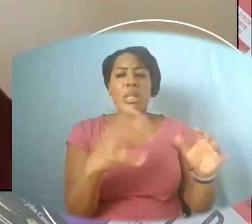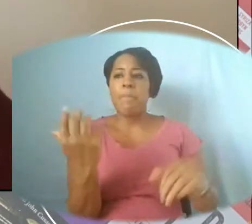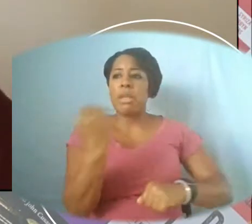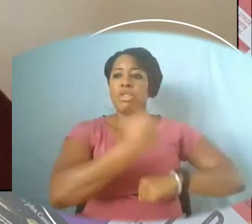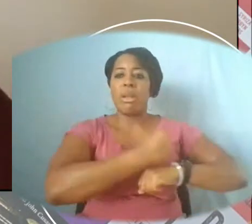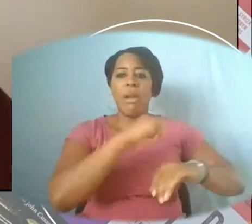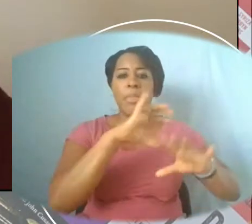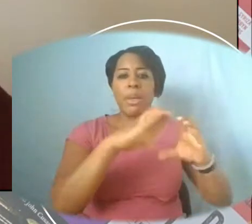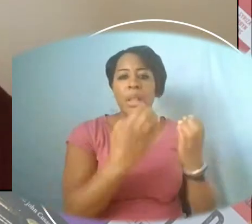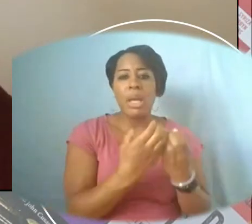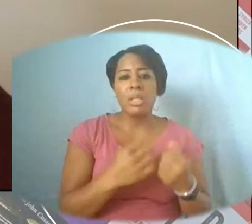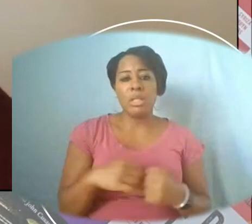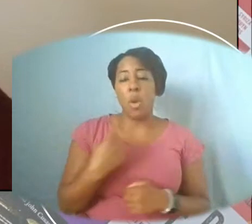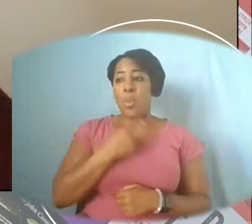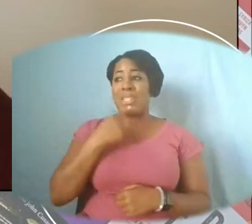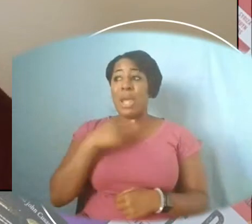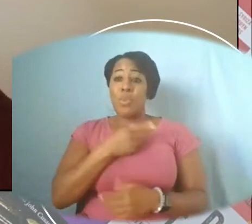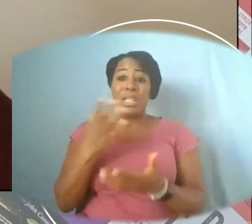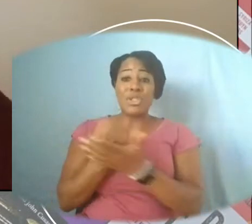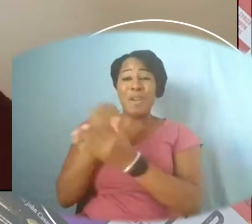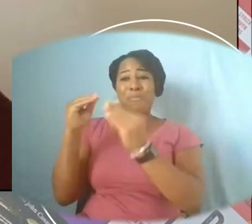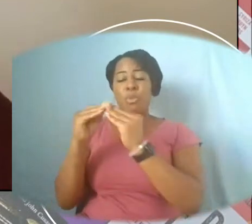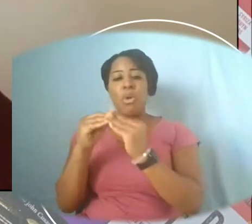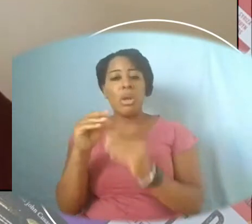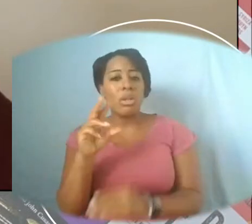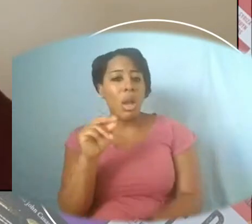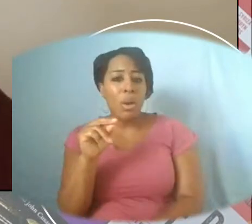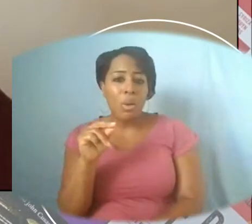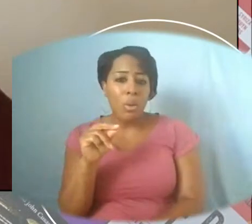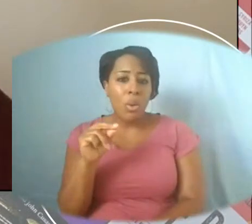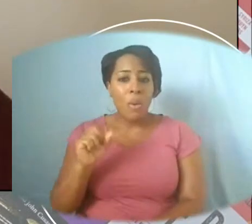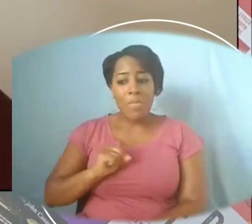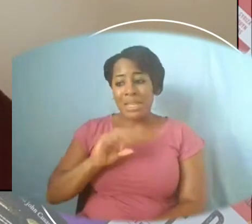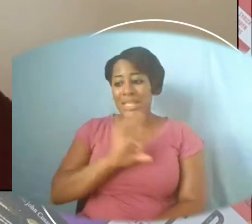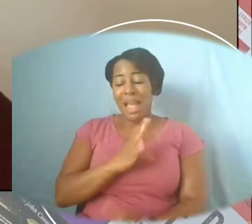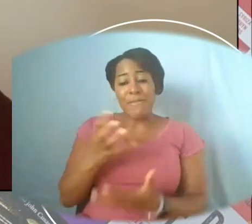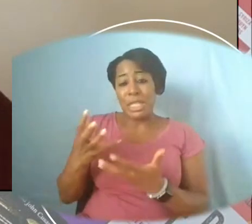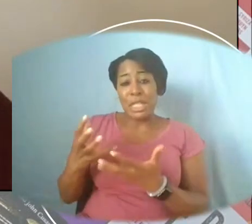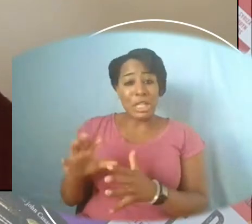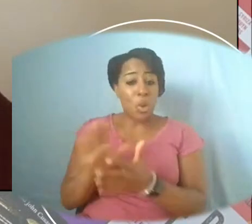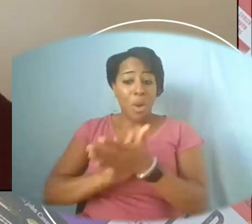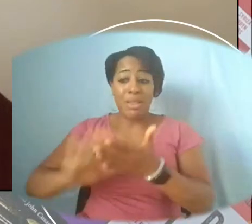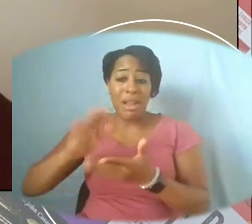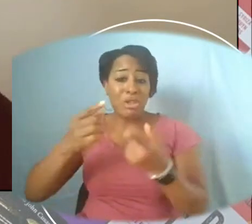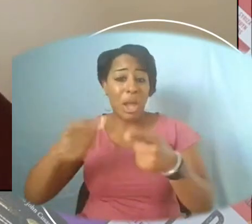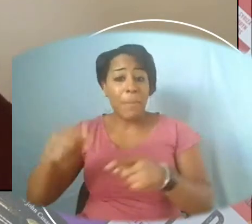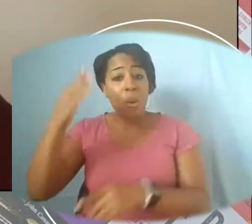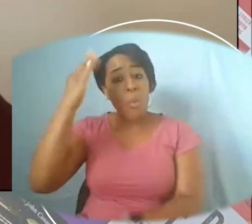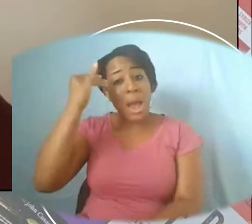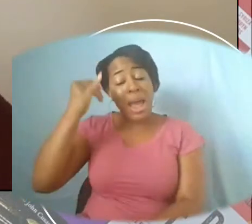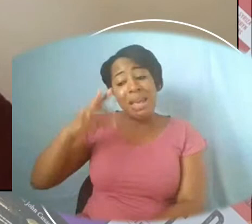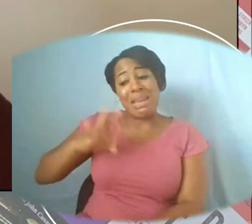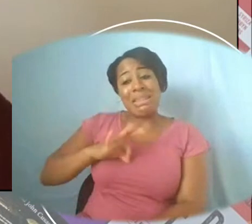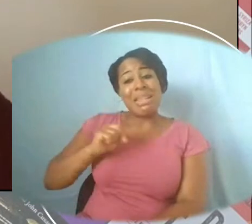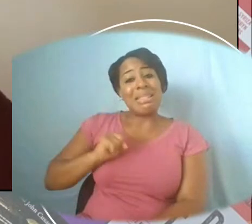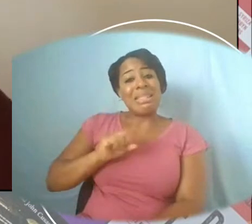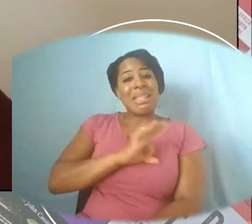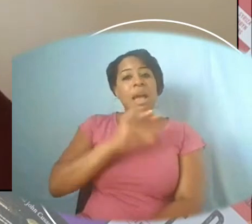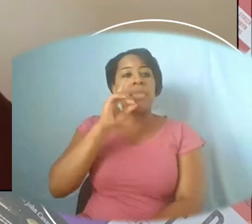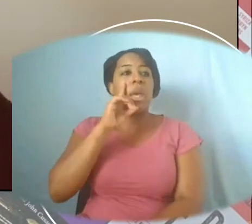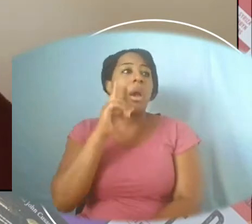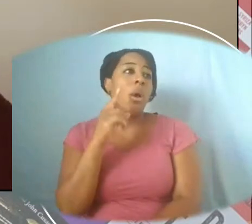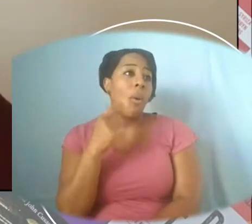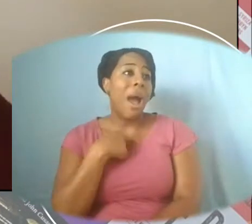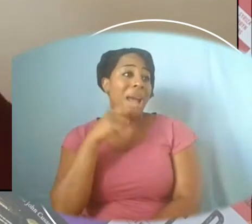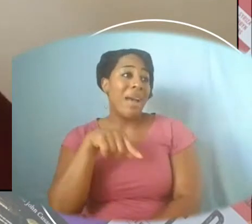somebody else. Don't get me wrong. Staff doesn't want the college to happen because staff thinks that since they have to pay for their own kid